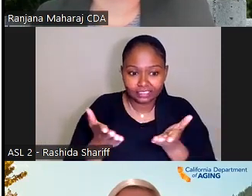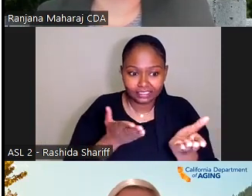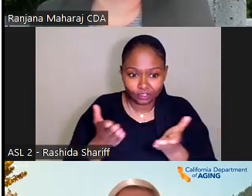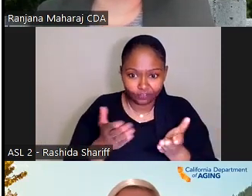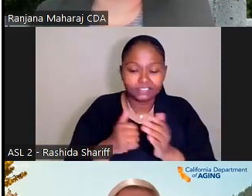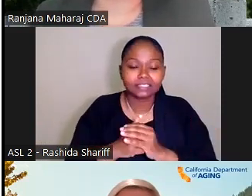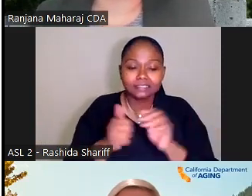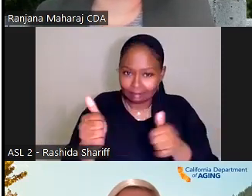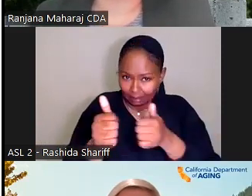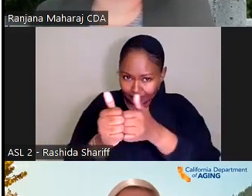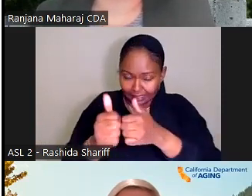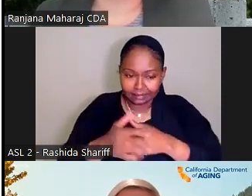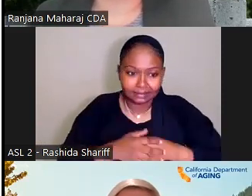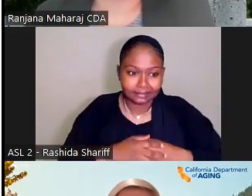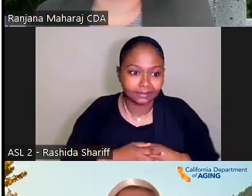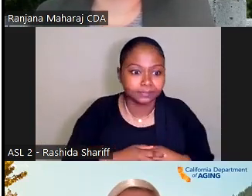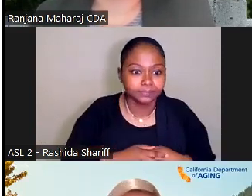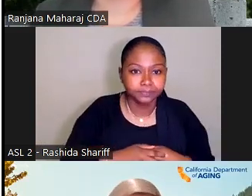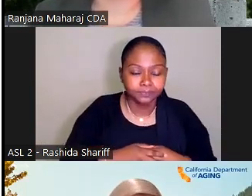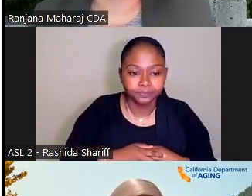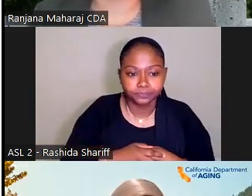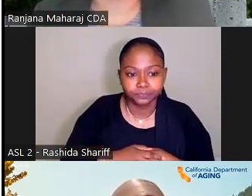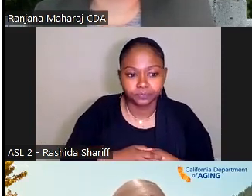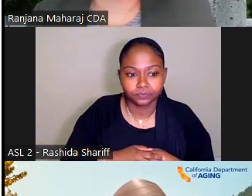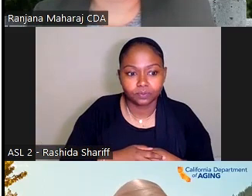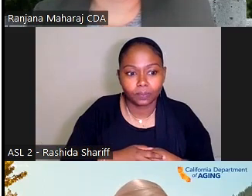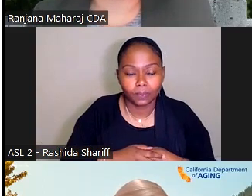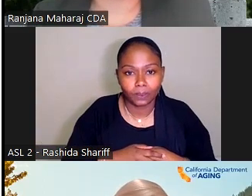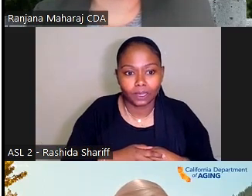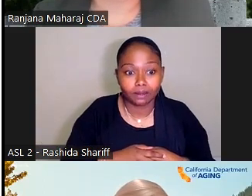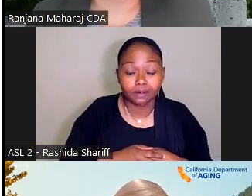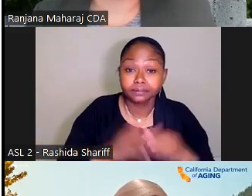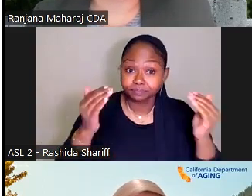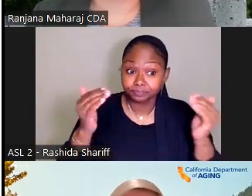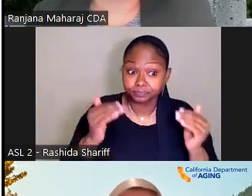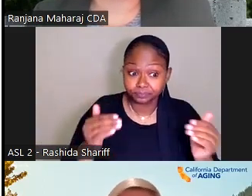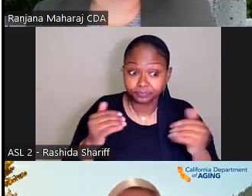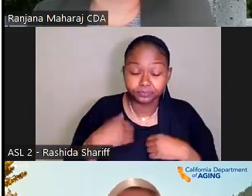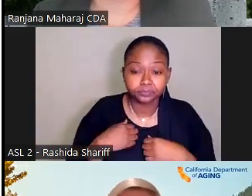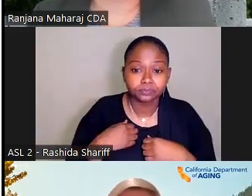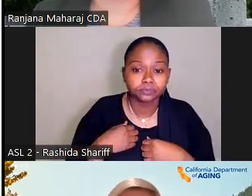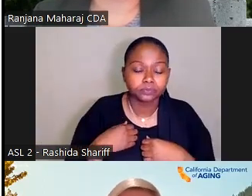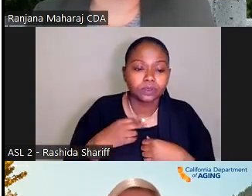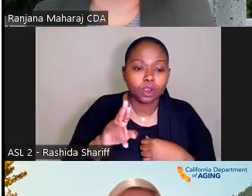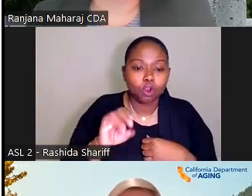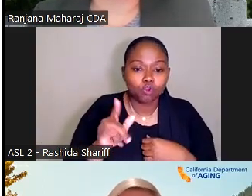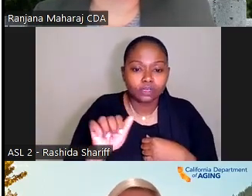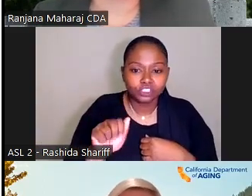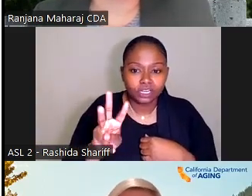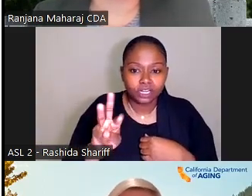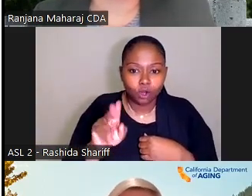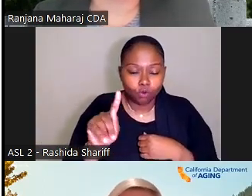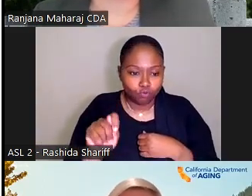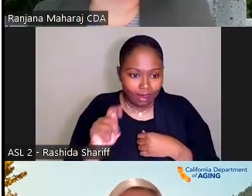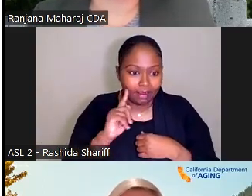updates for the programs that they have, followed by Regina Wright from the California Department of Aging, the